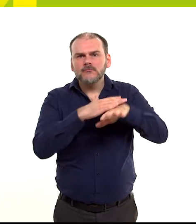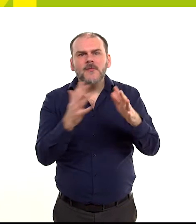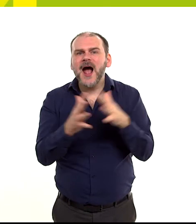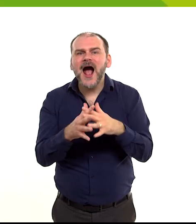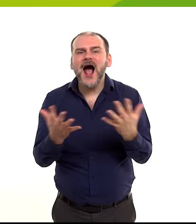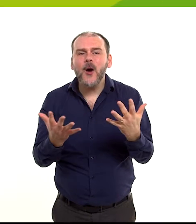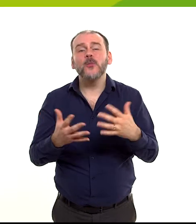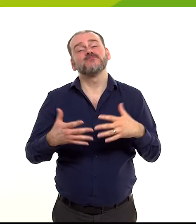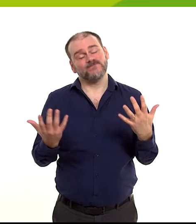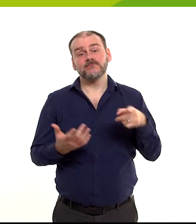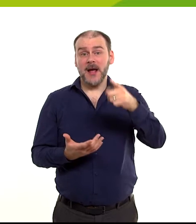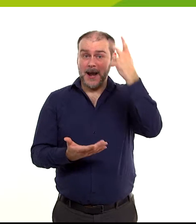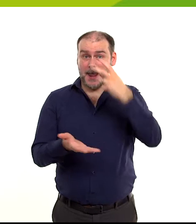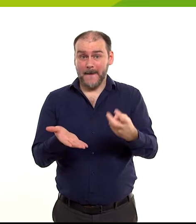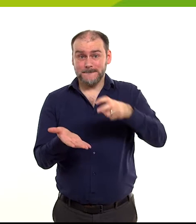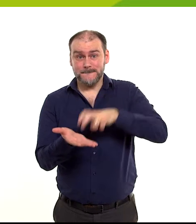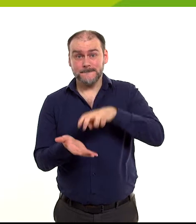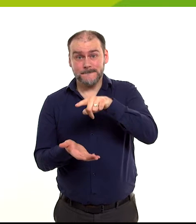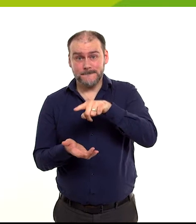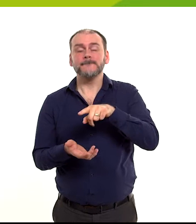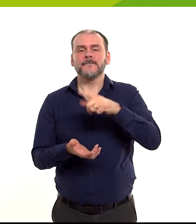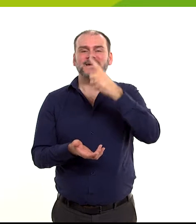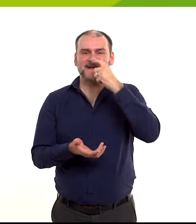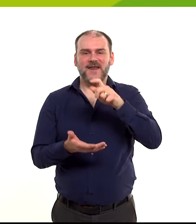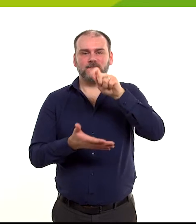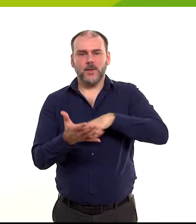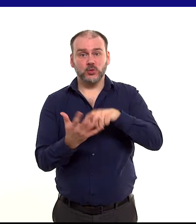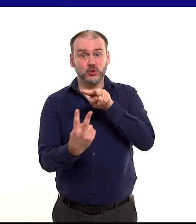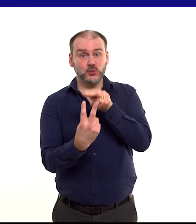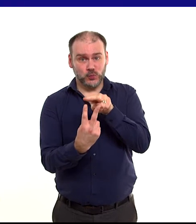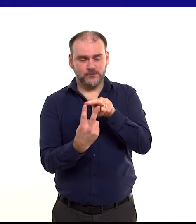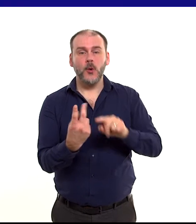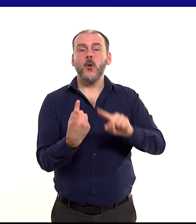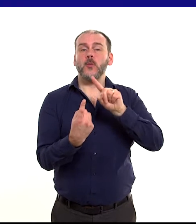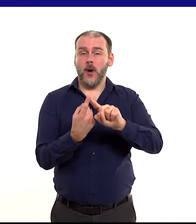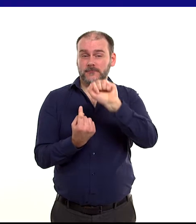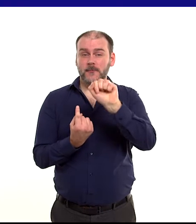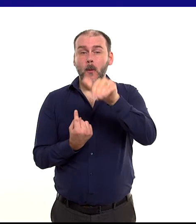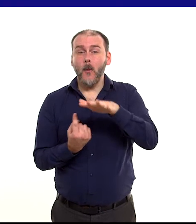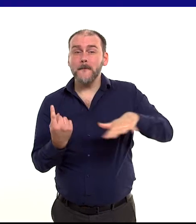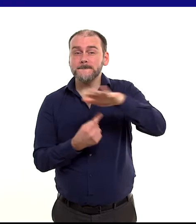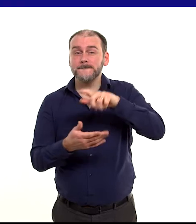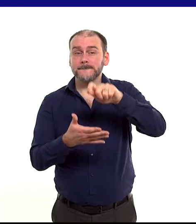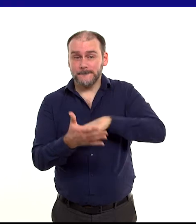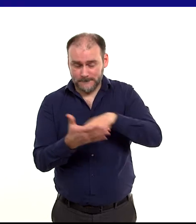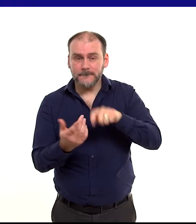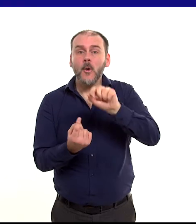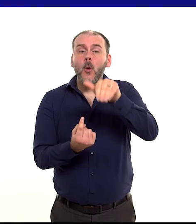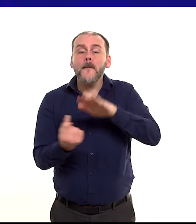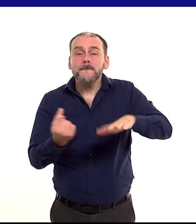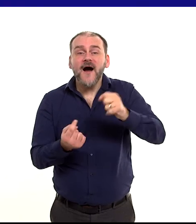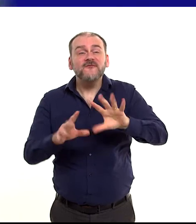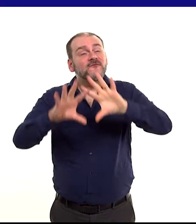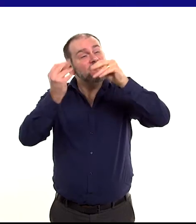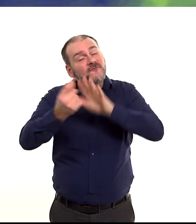Well, everyone who is registered to vote in Wales has 2 votes. One for their constituency — there are 40 constituencies in Wales — and another